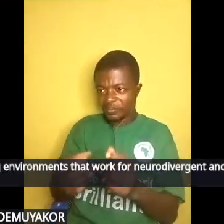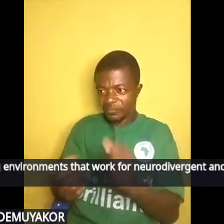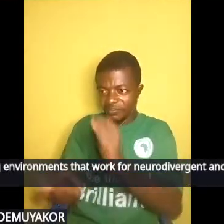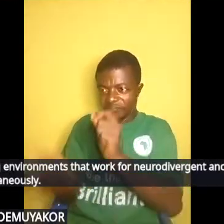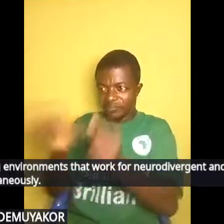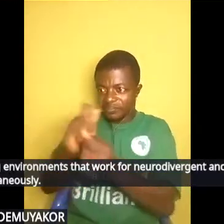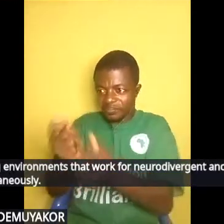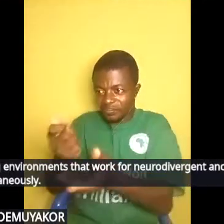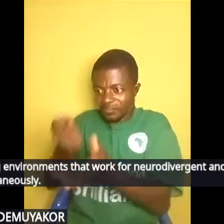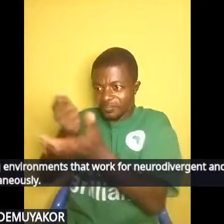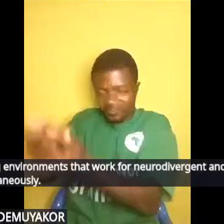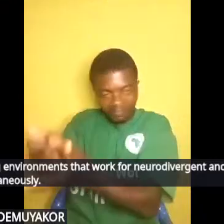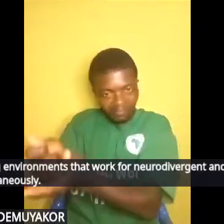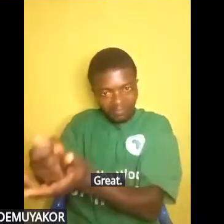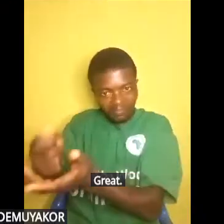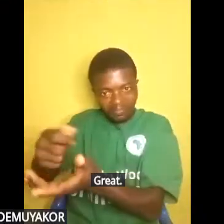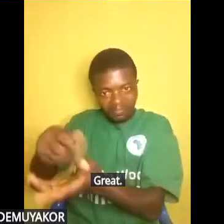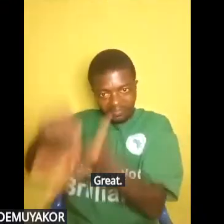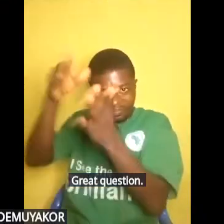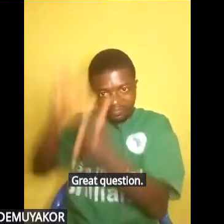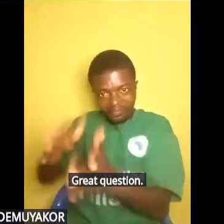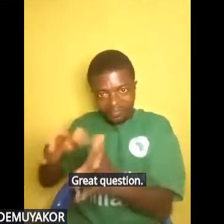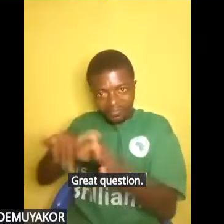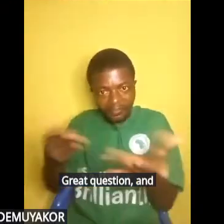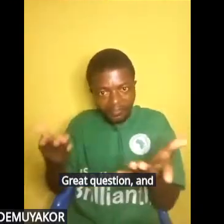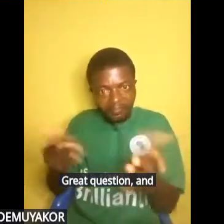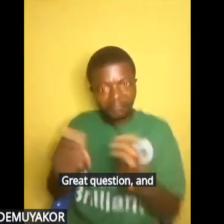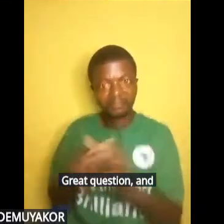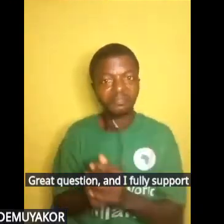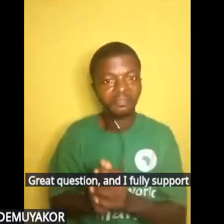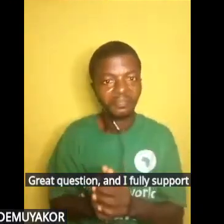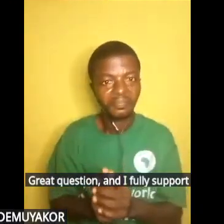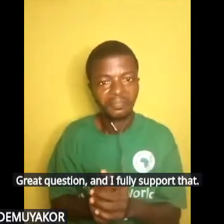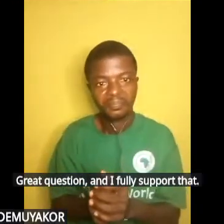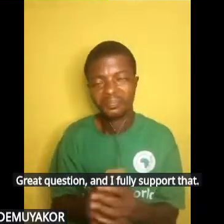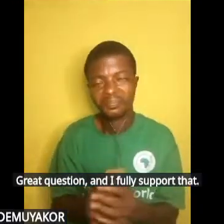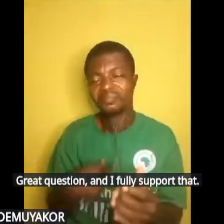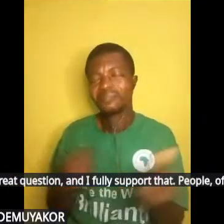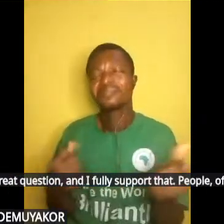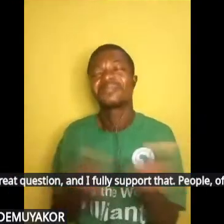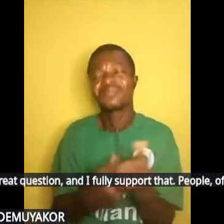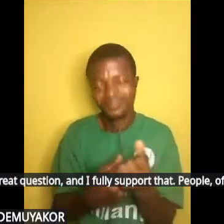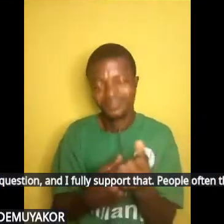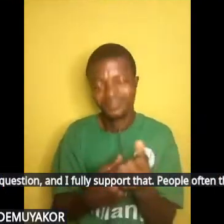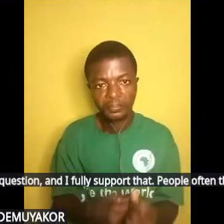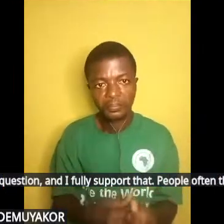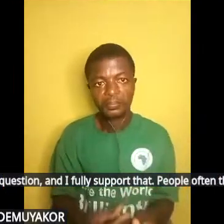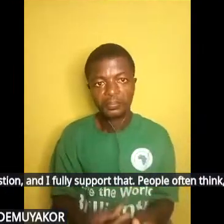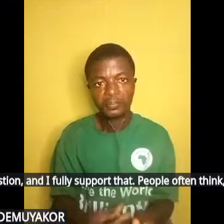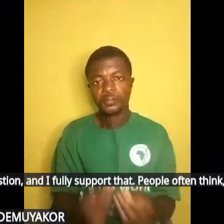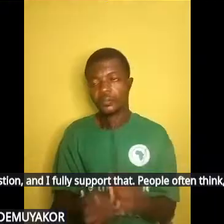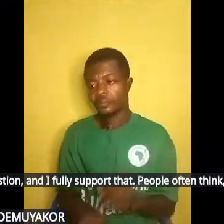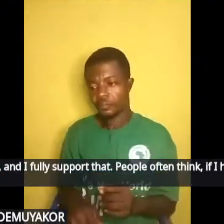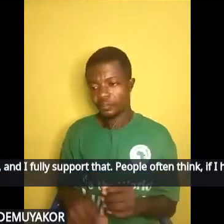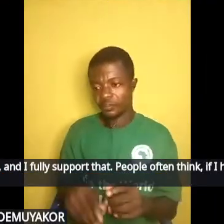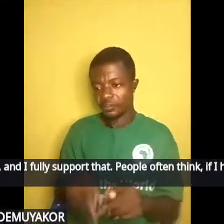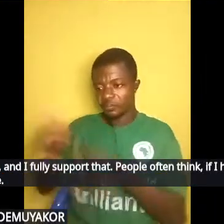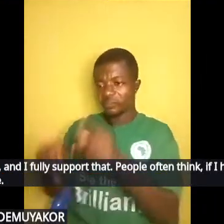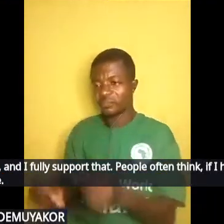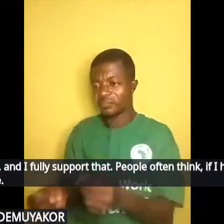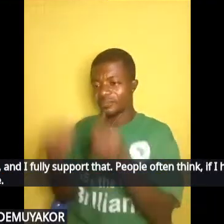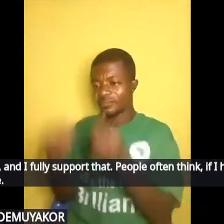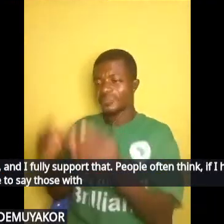simultaneously? Great question. And I fully support that. People often think, oh, if I have to make things inclusive for, say, those